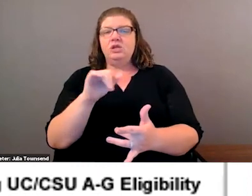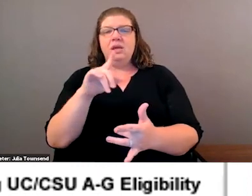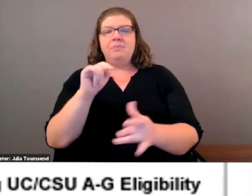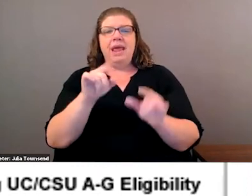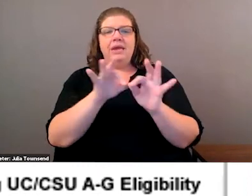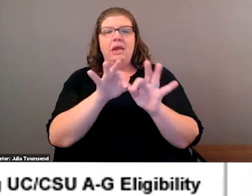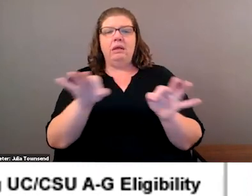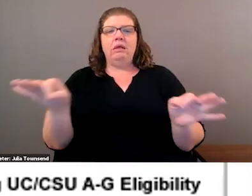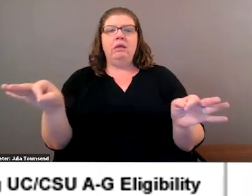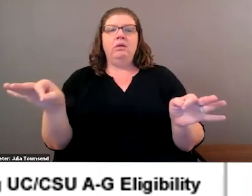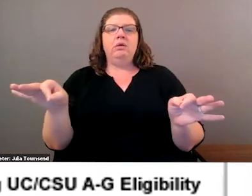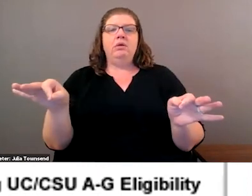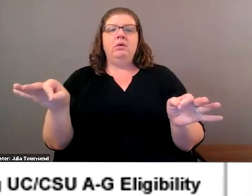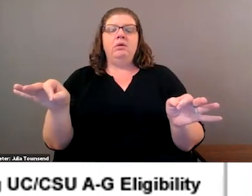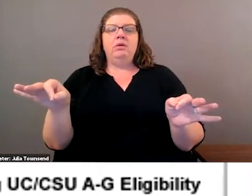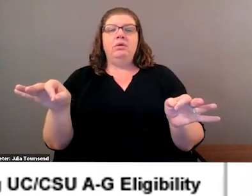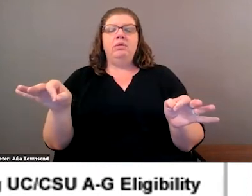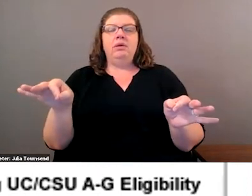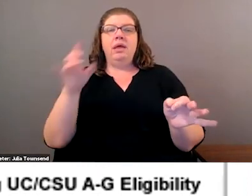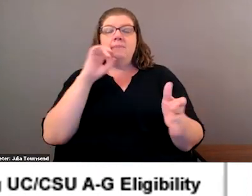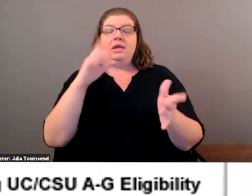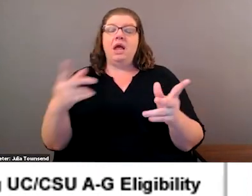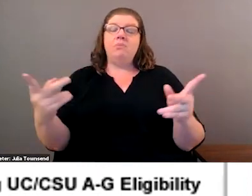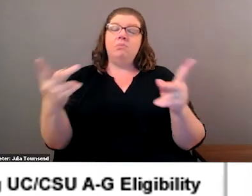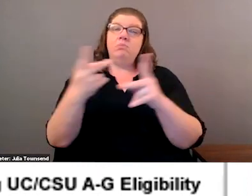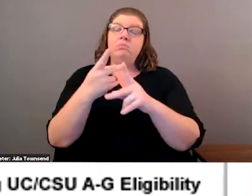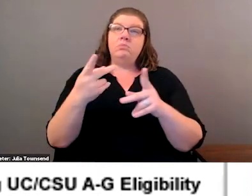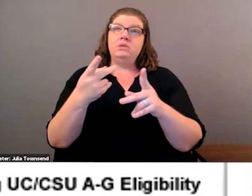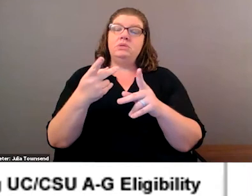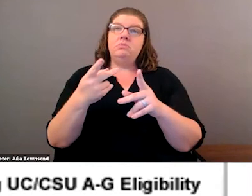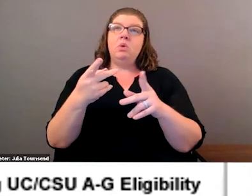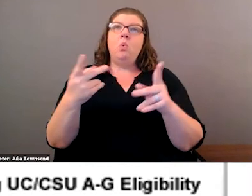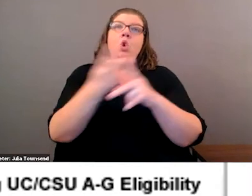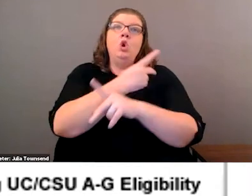click, it becomes an amplified trend when you consider